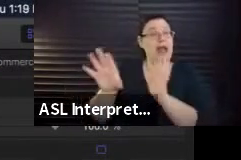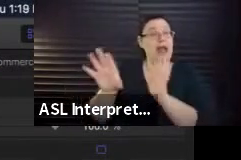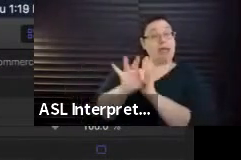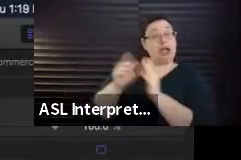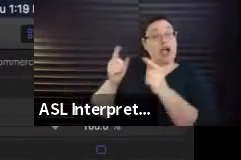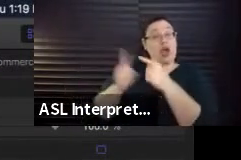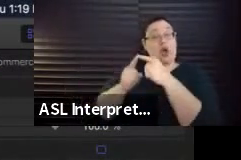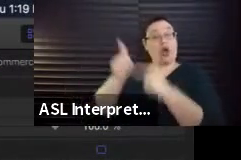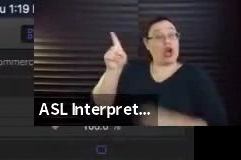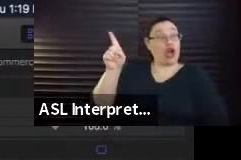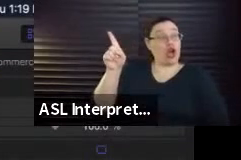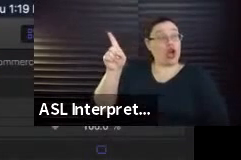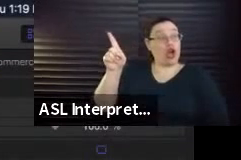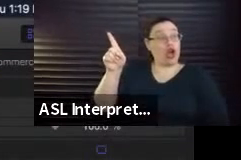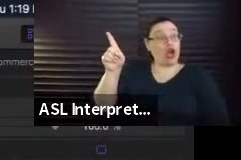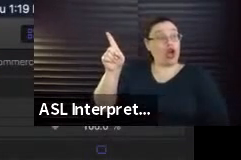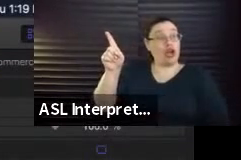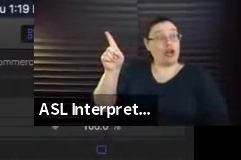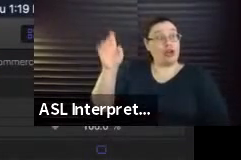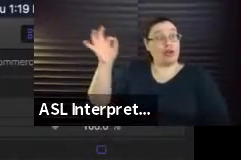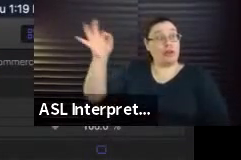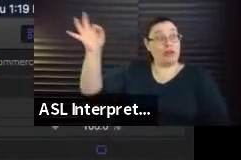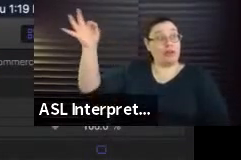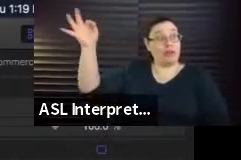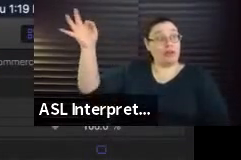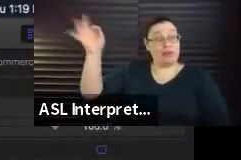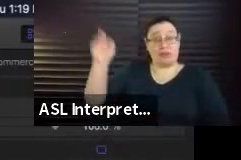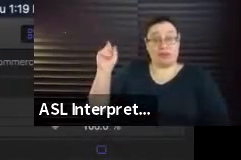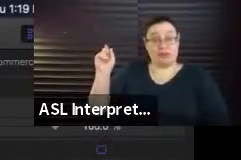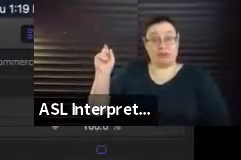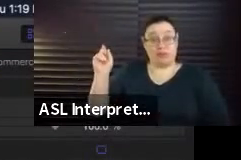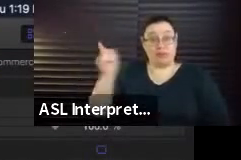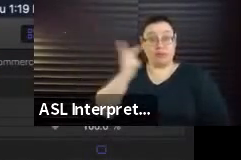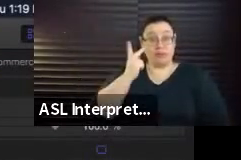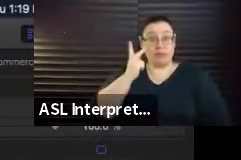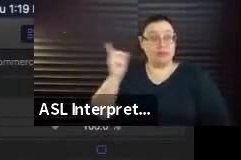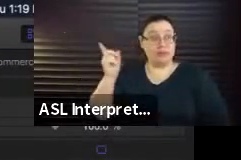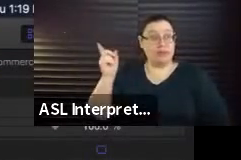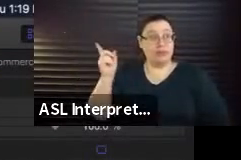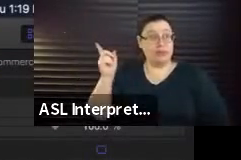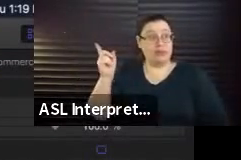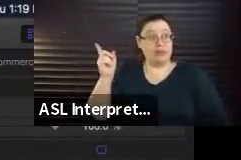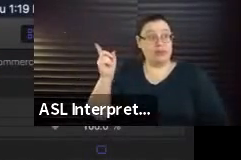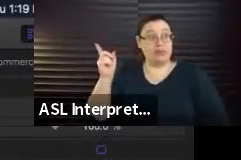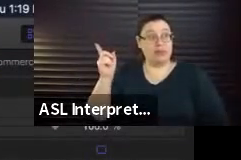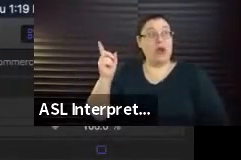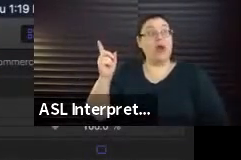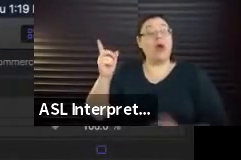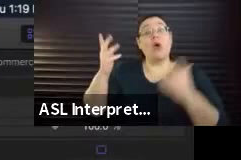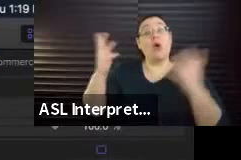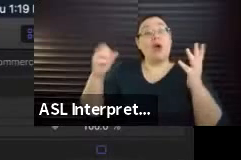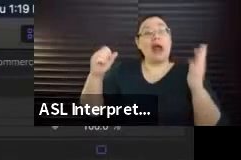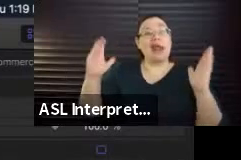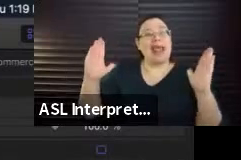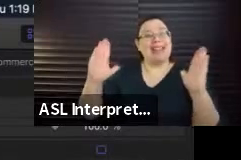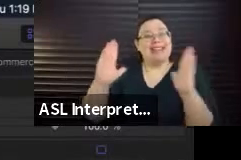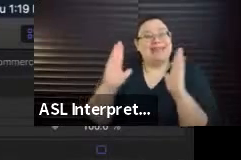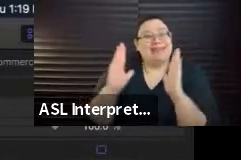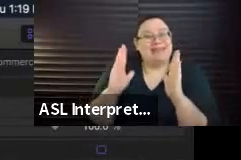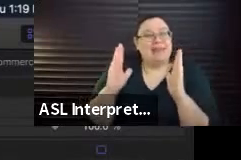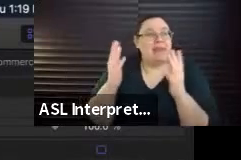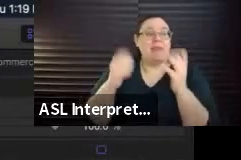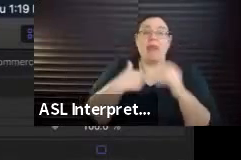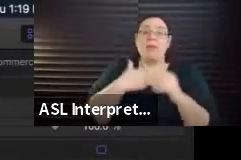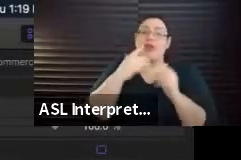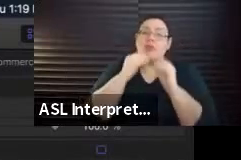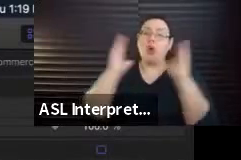and drag it outwards, just like that. And now I can even punch in. I maybe even want to do a little bit of a tighter shot